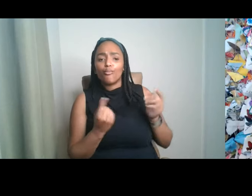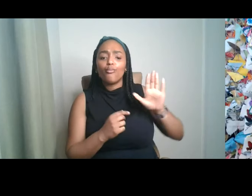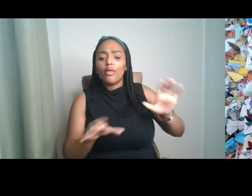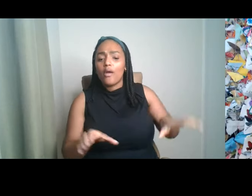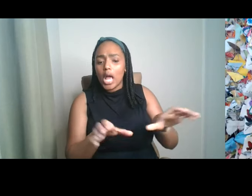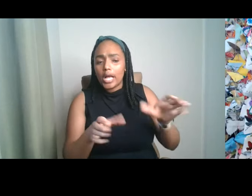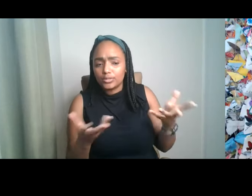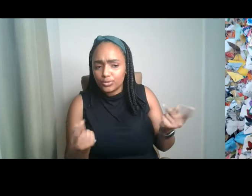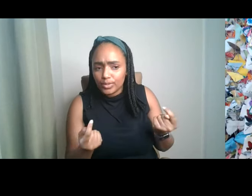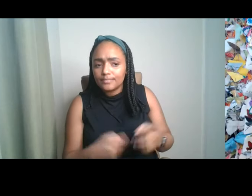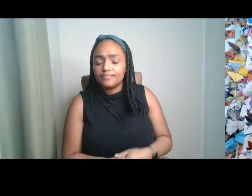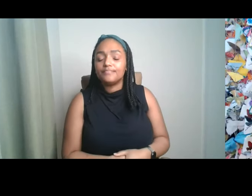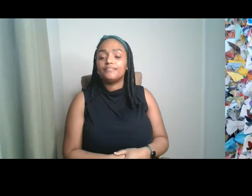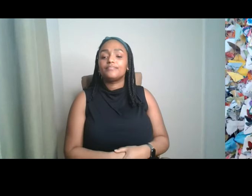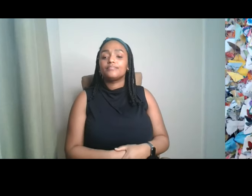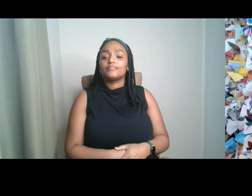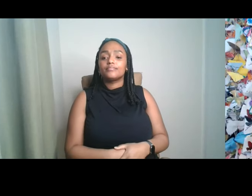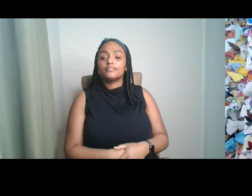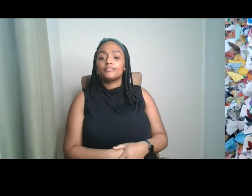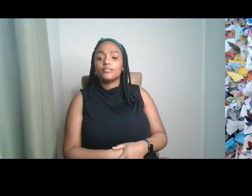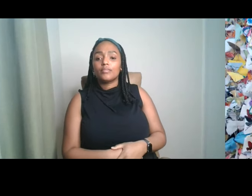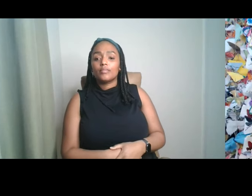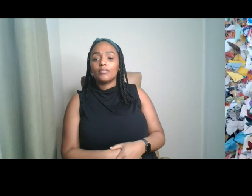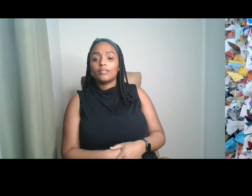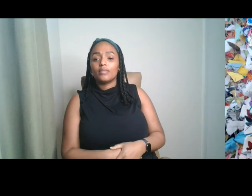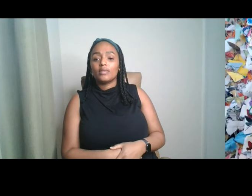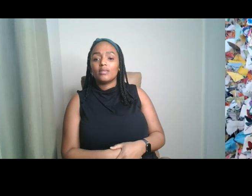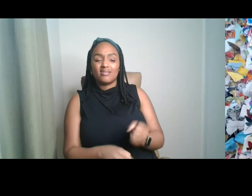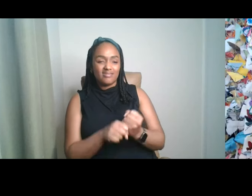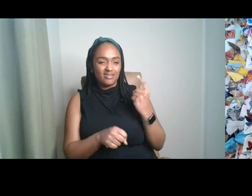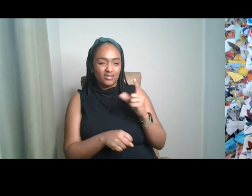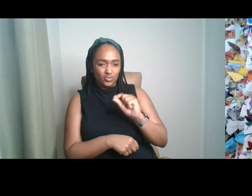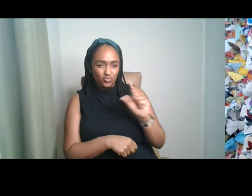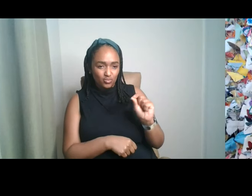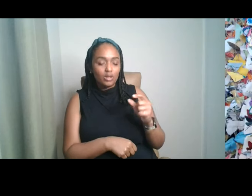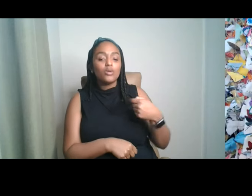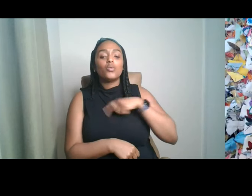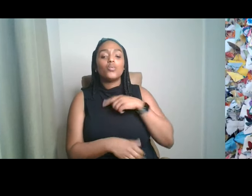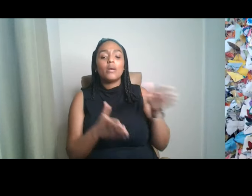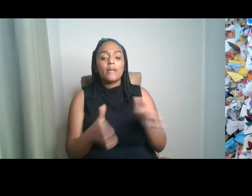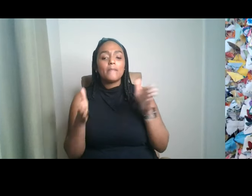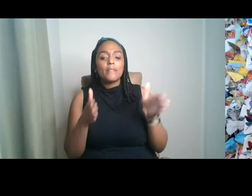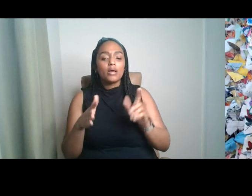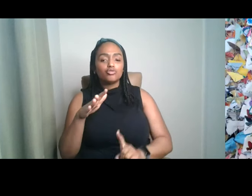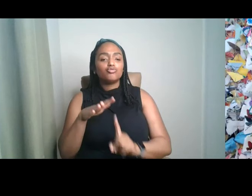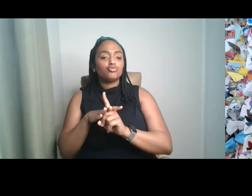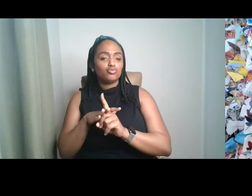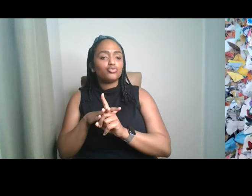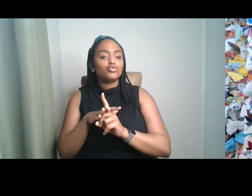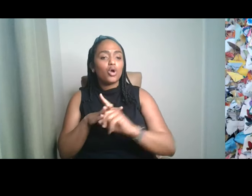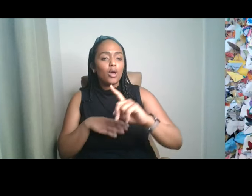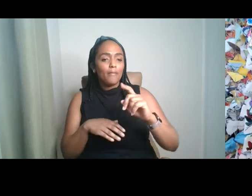had planned to travel to the southern border to show our support for the kids there, but COVID stopped